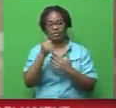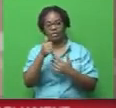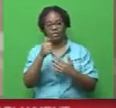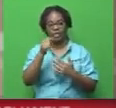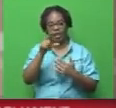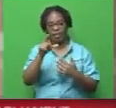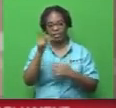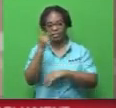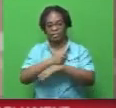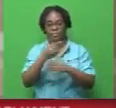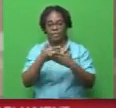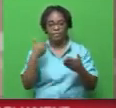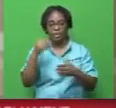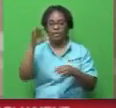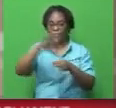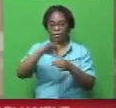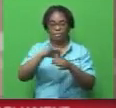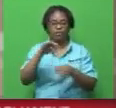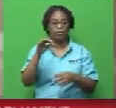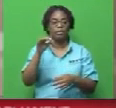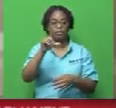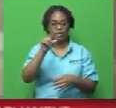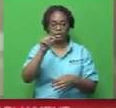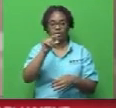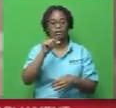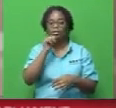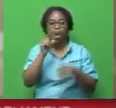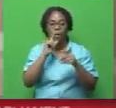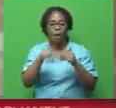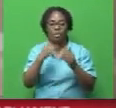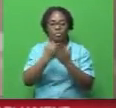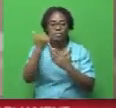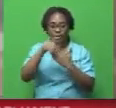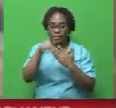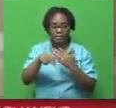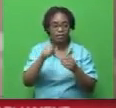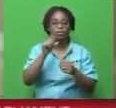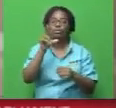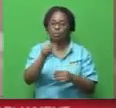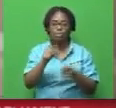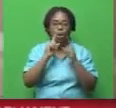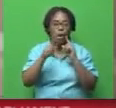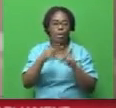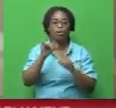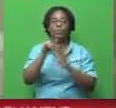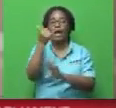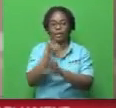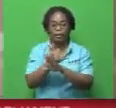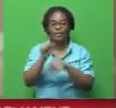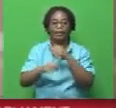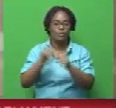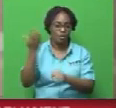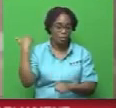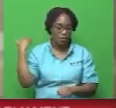in 2020, I ain't talking about July this year, I ain't talking about July last year, I'm talking about July the year before. Keys were